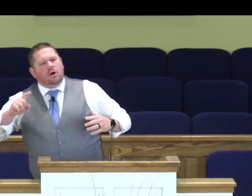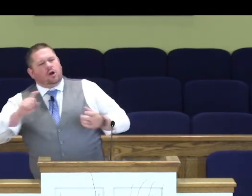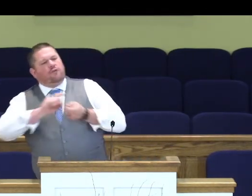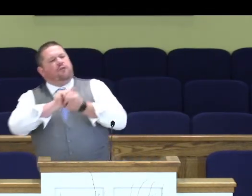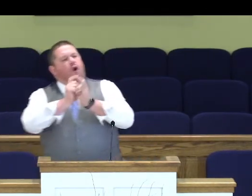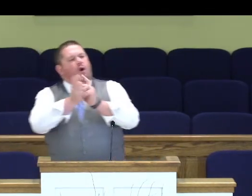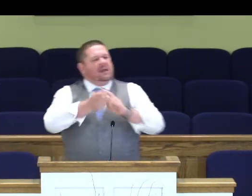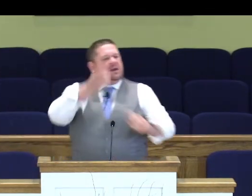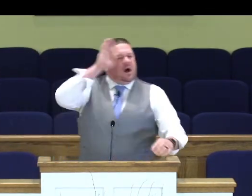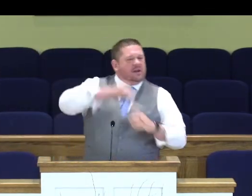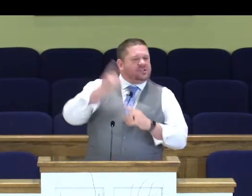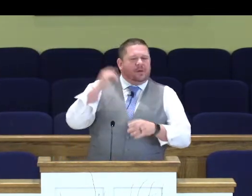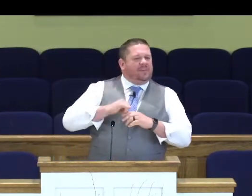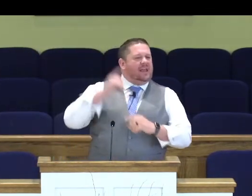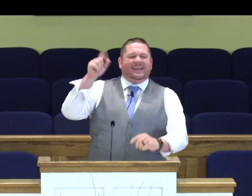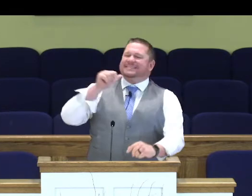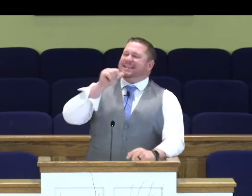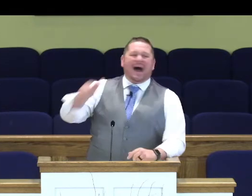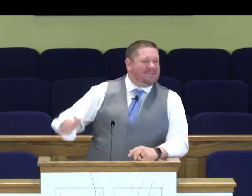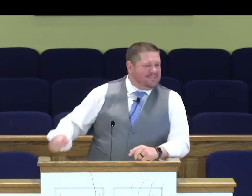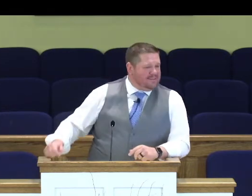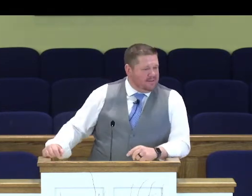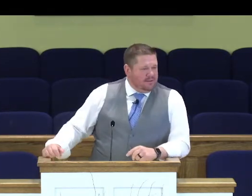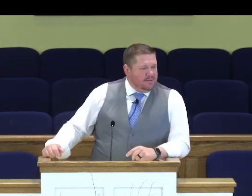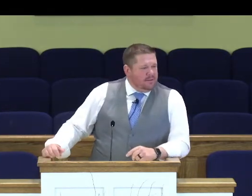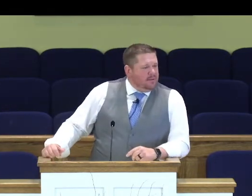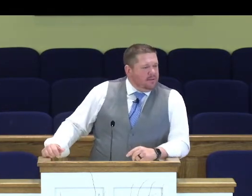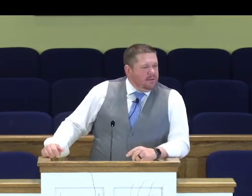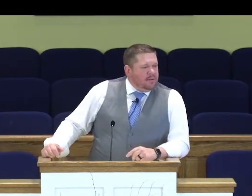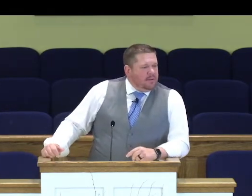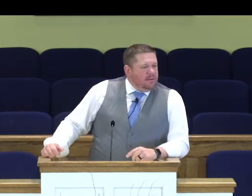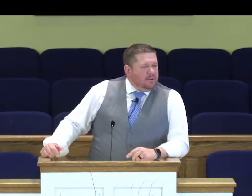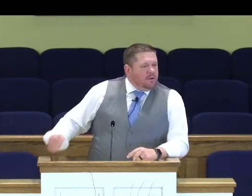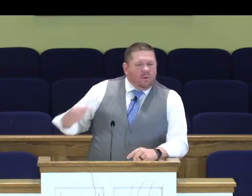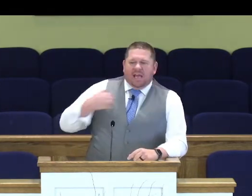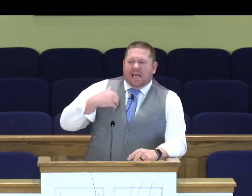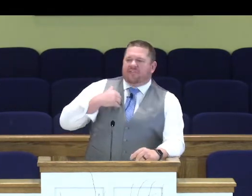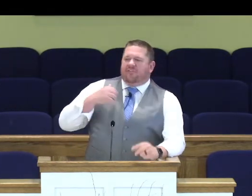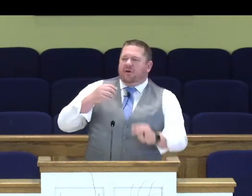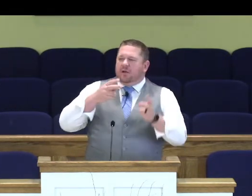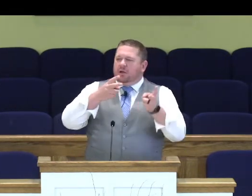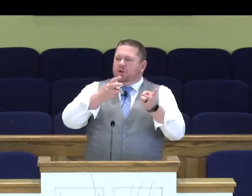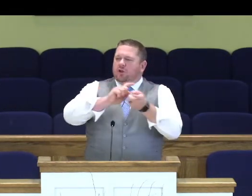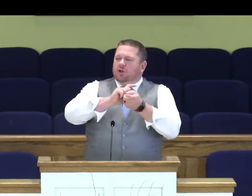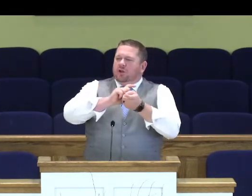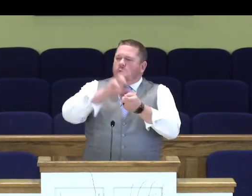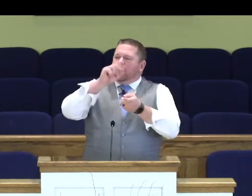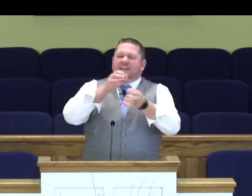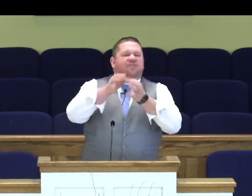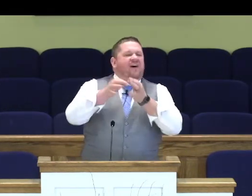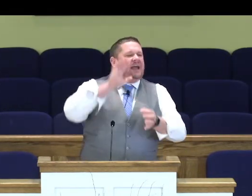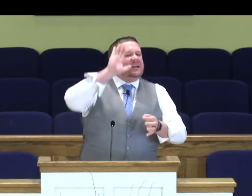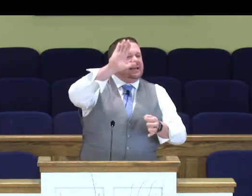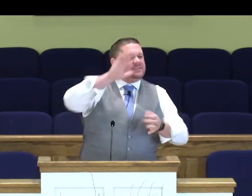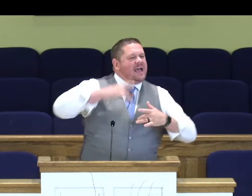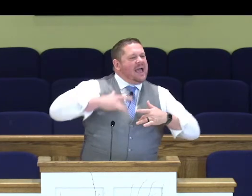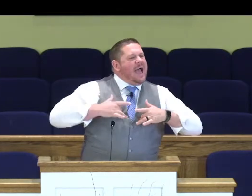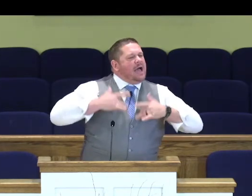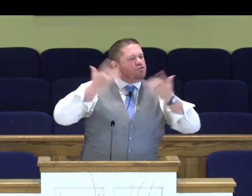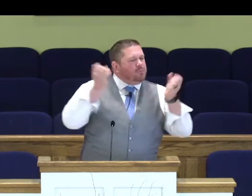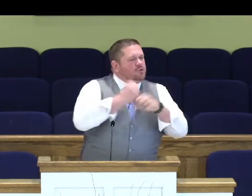are conforming God into something that He is not. We have redefined